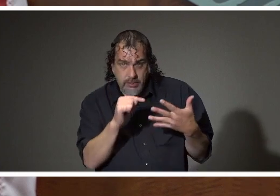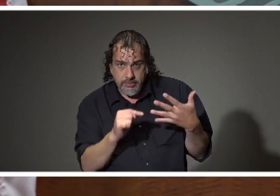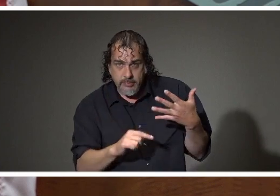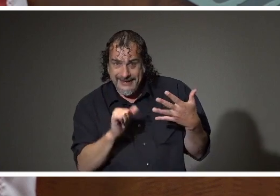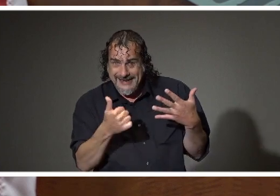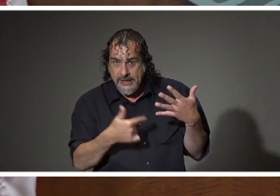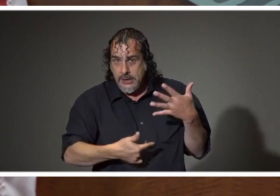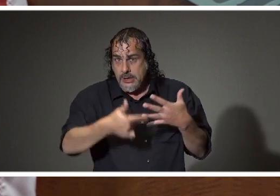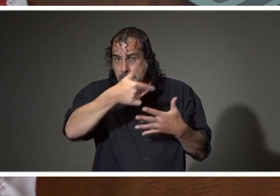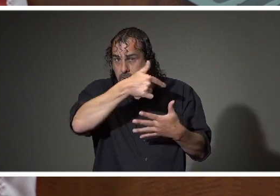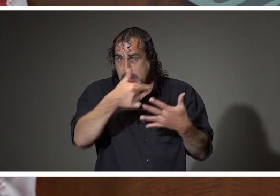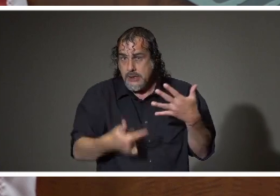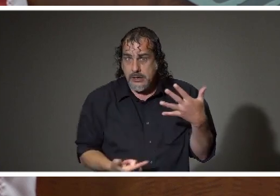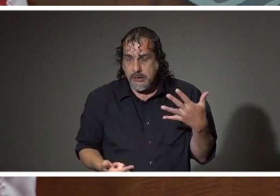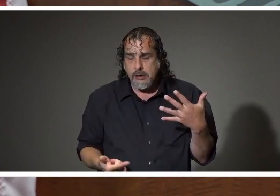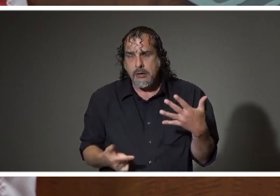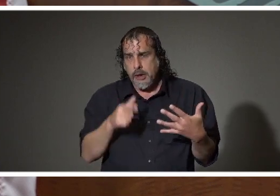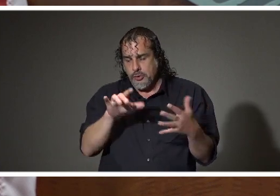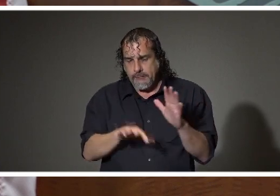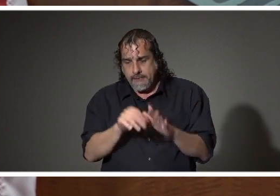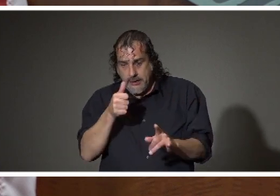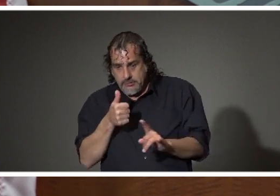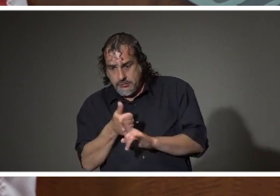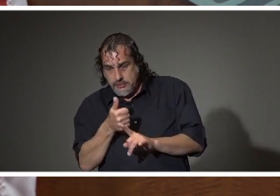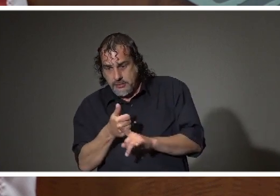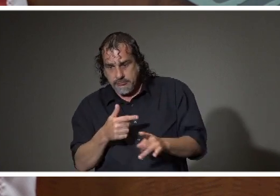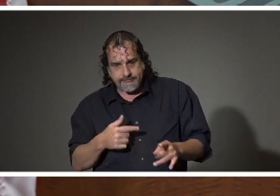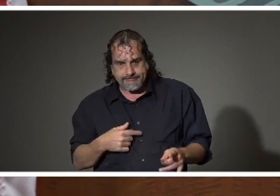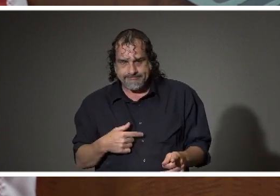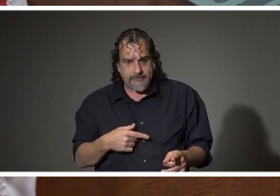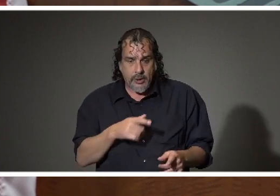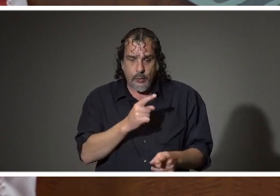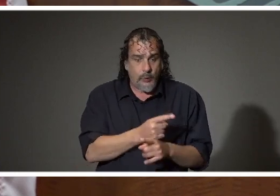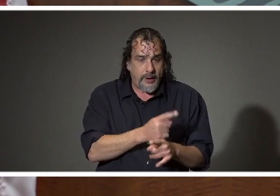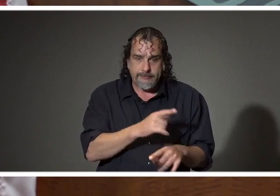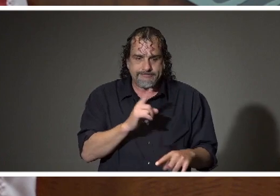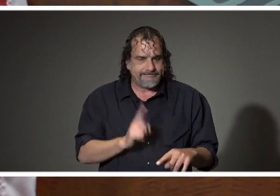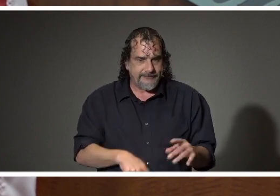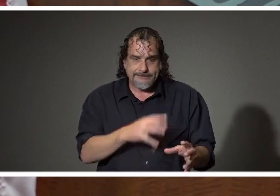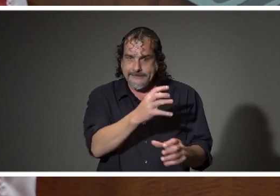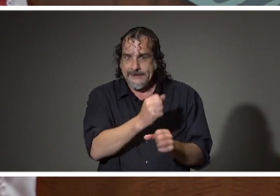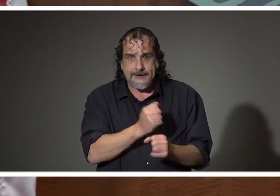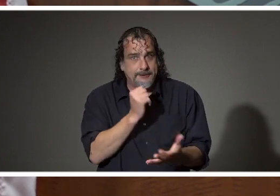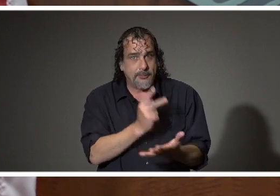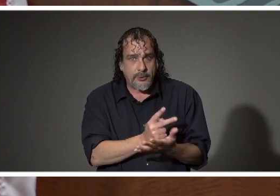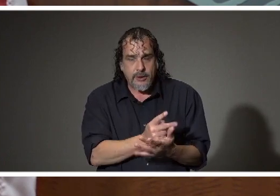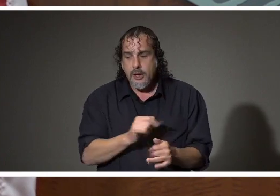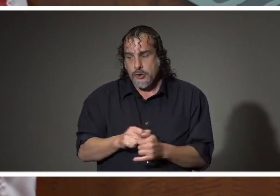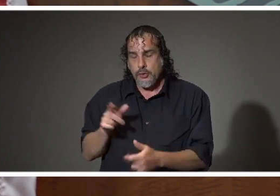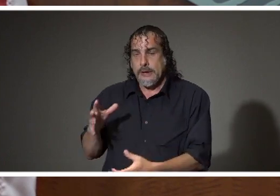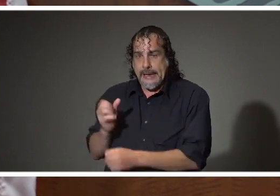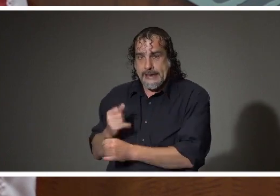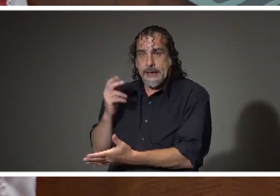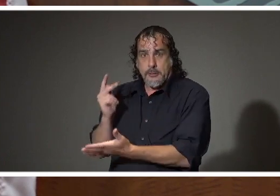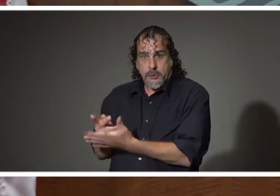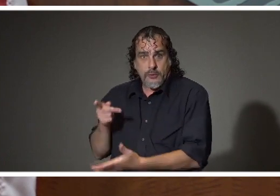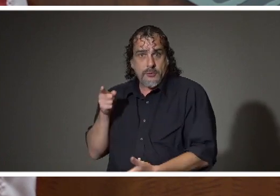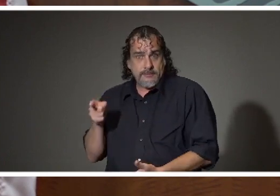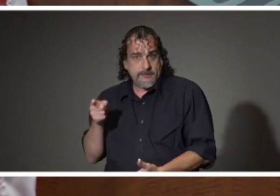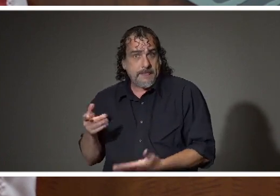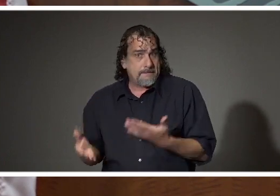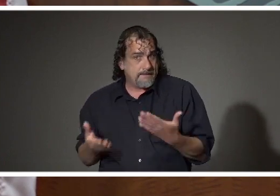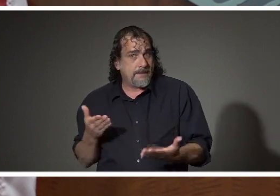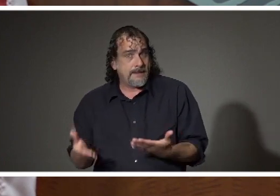reasons and found yourself not eligible in the regular unemployment insurance program, you may be eligible